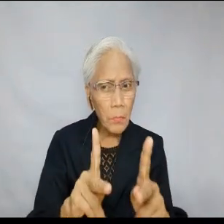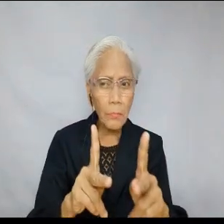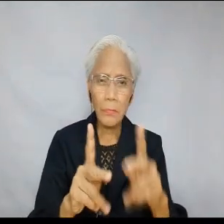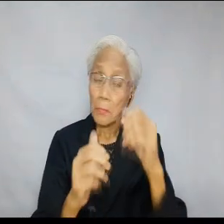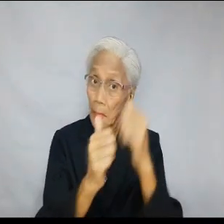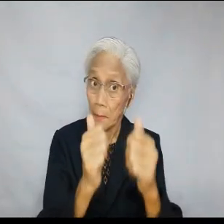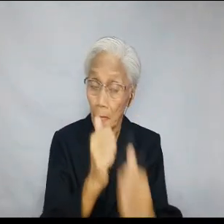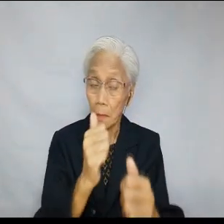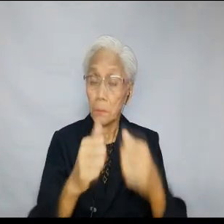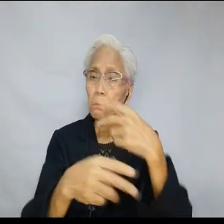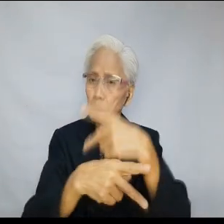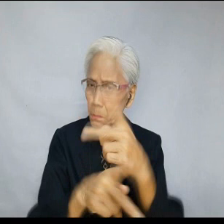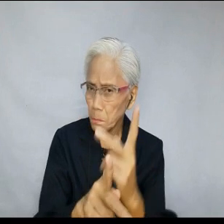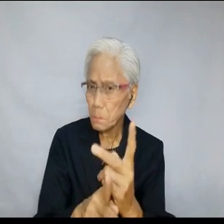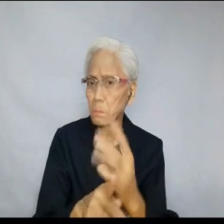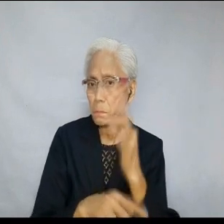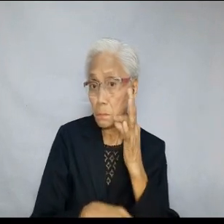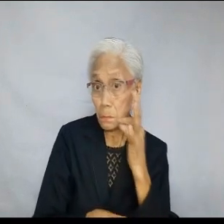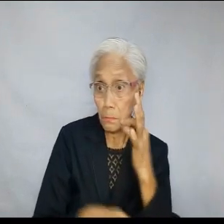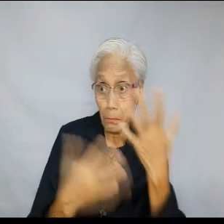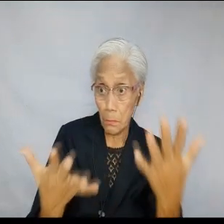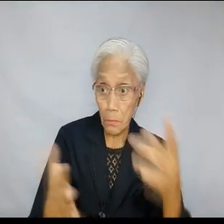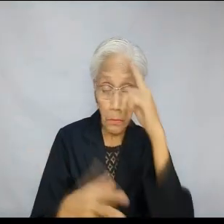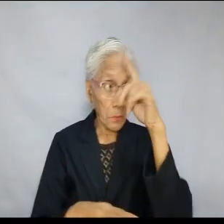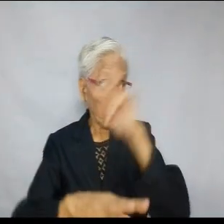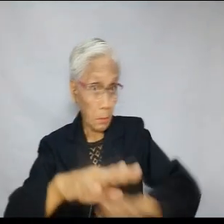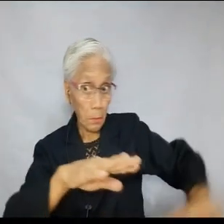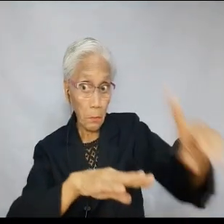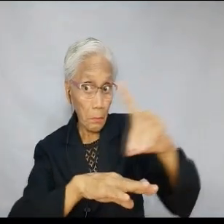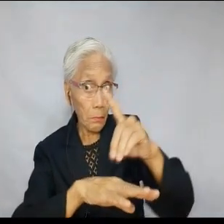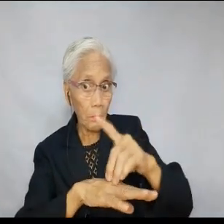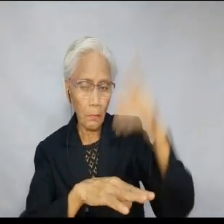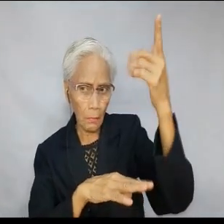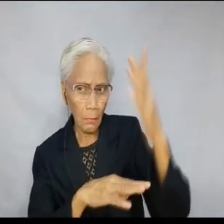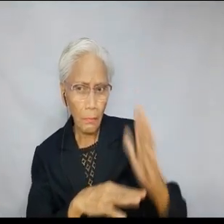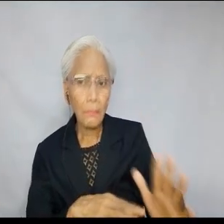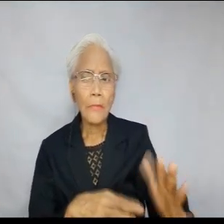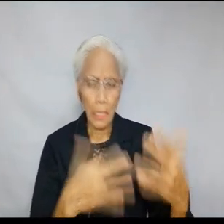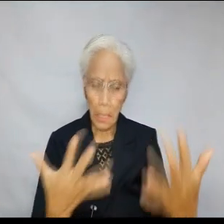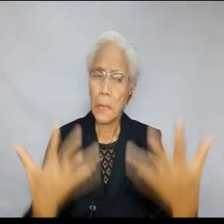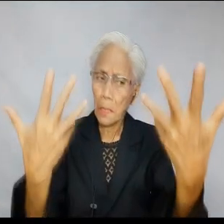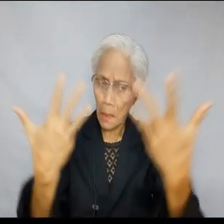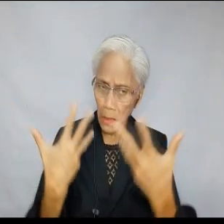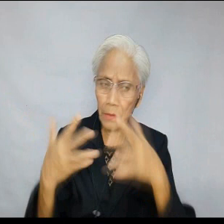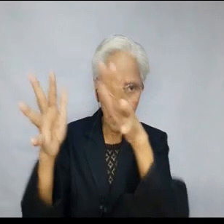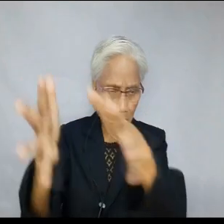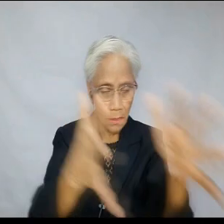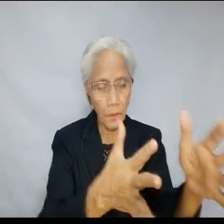to produce fruit for the kingdom of God. Thus, he leaves us with a